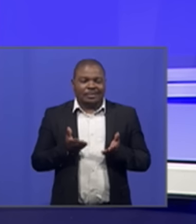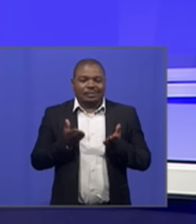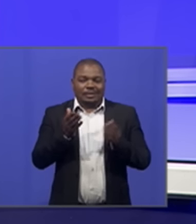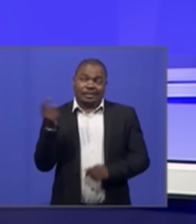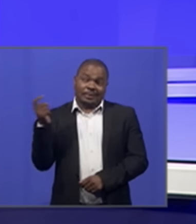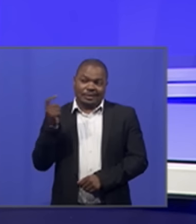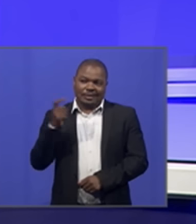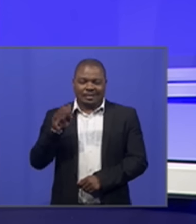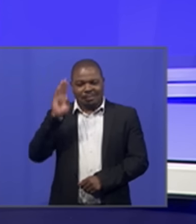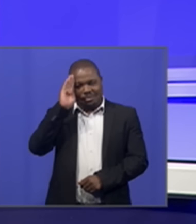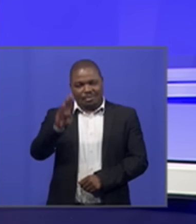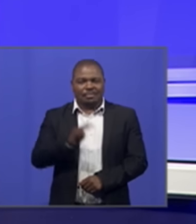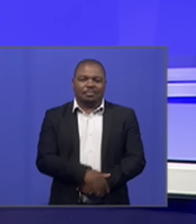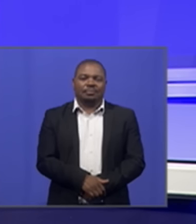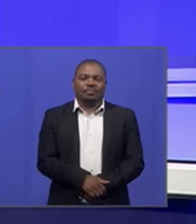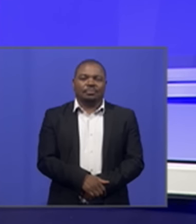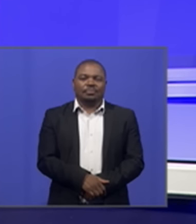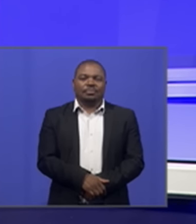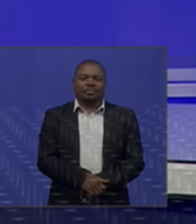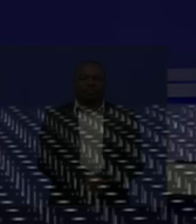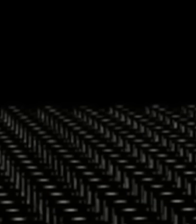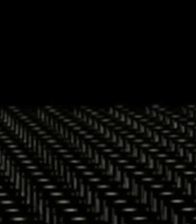boso gabotse.